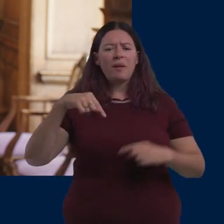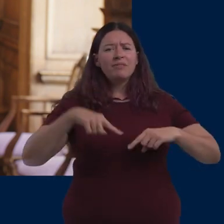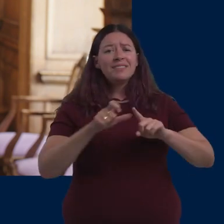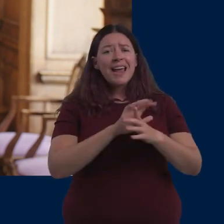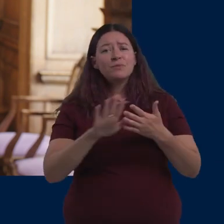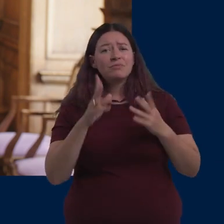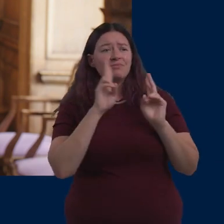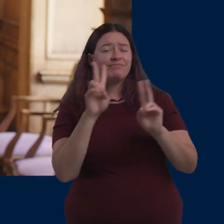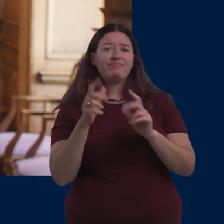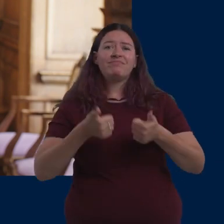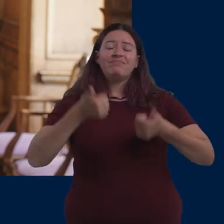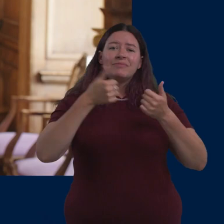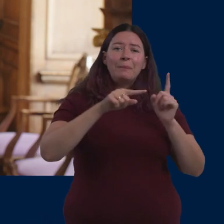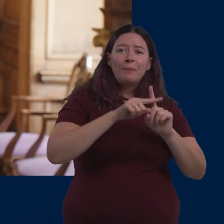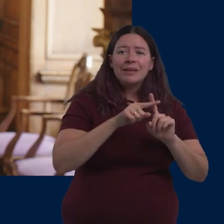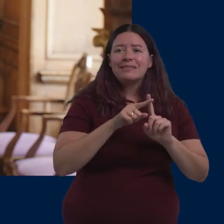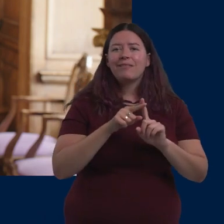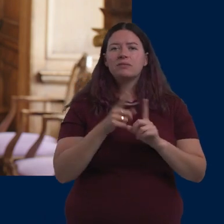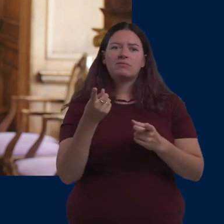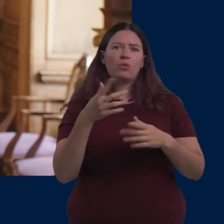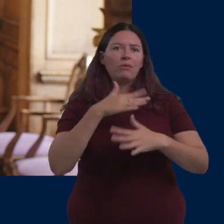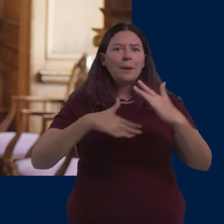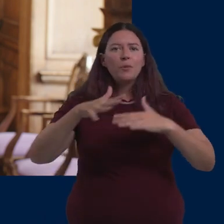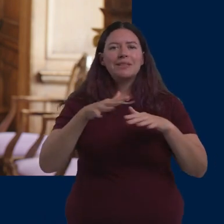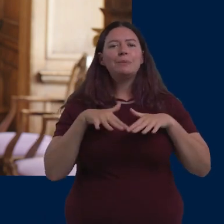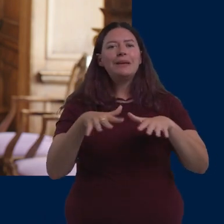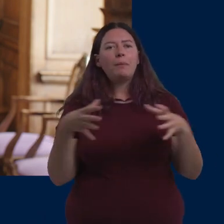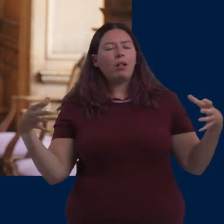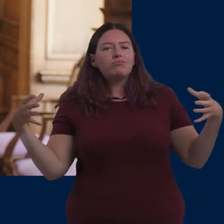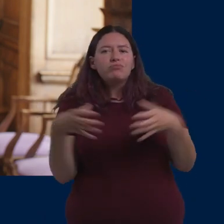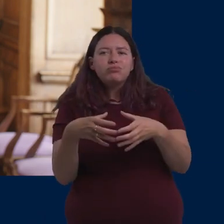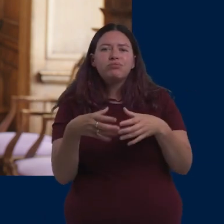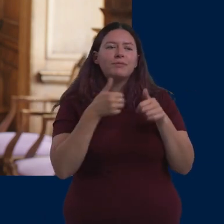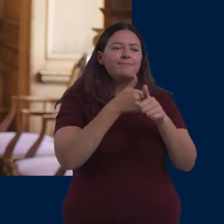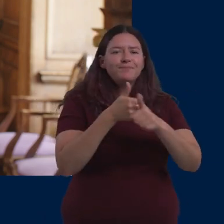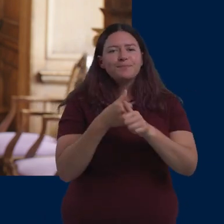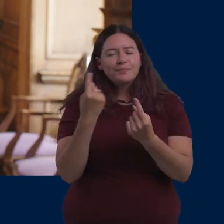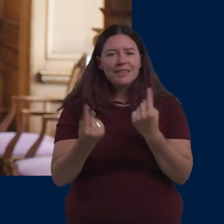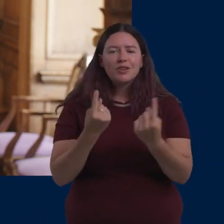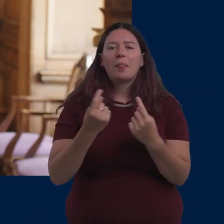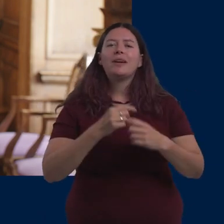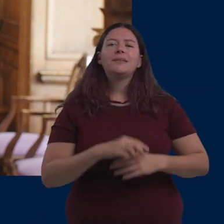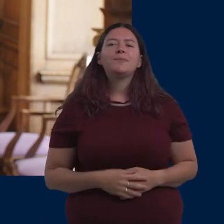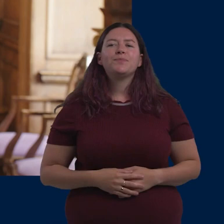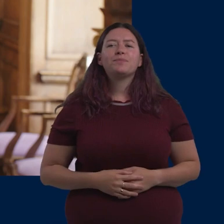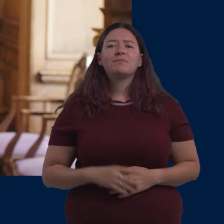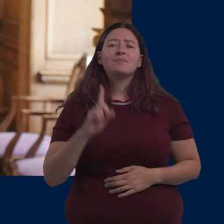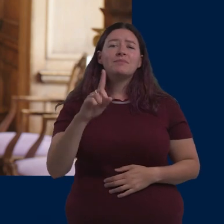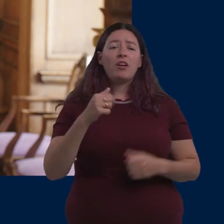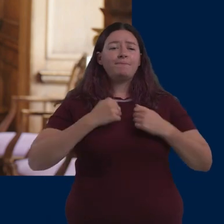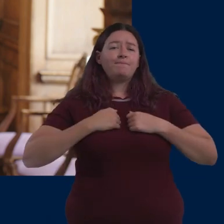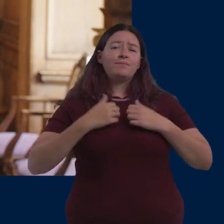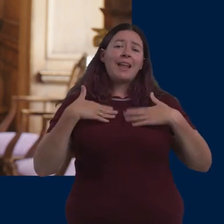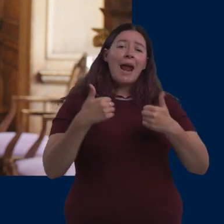Edinburgh, we have also seen many positive, with communities coming together, more people giving their time for others, and above all,